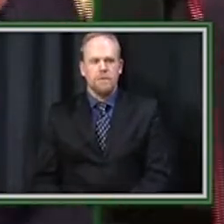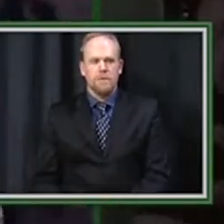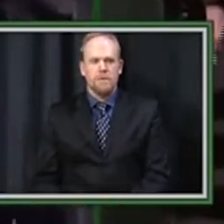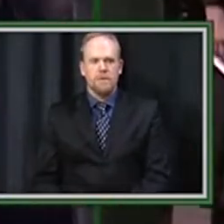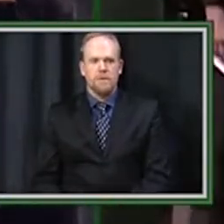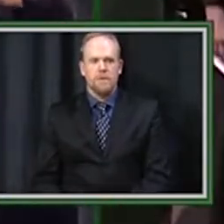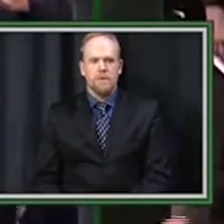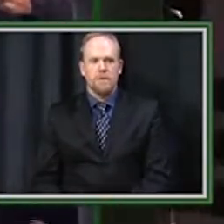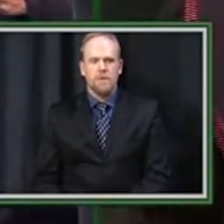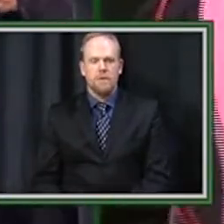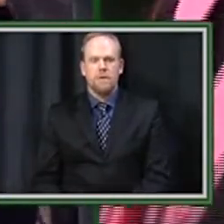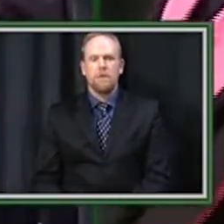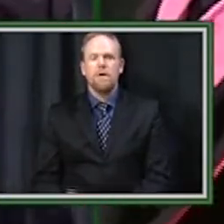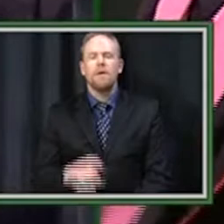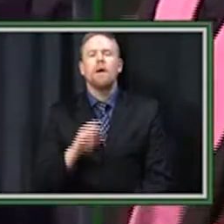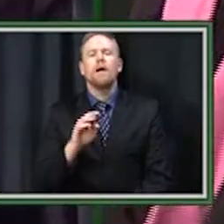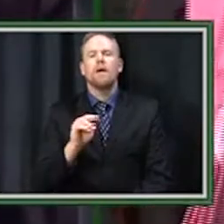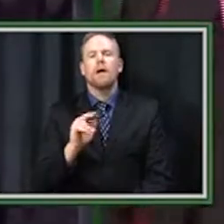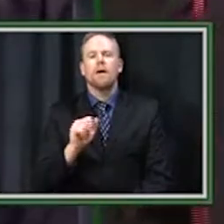Vienna Navarro.